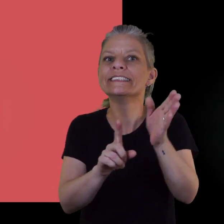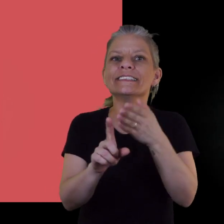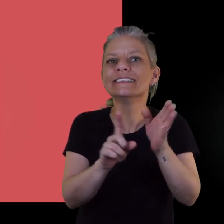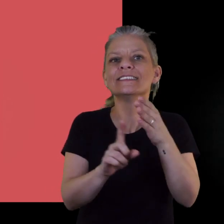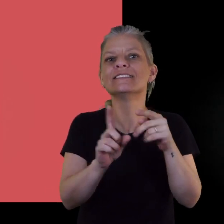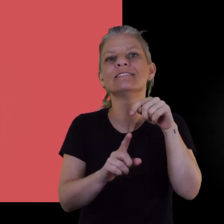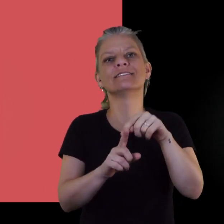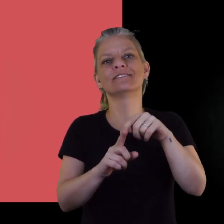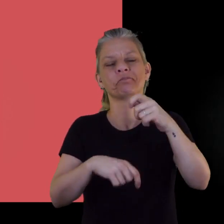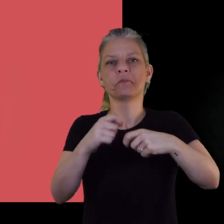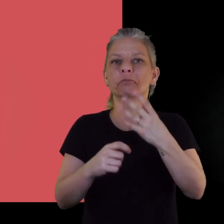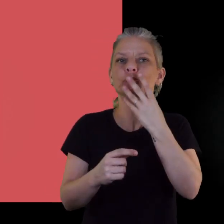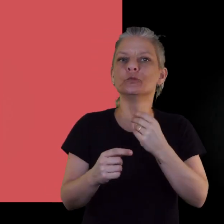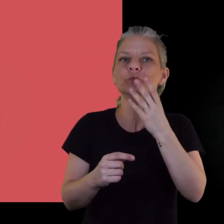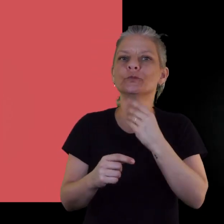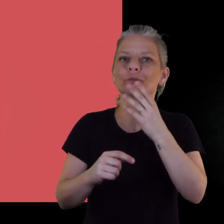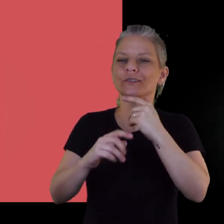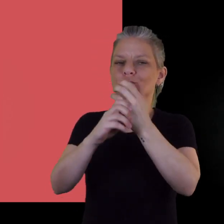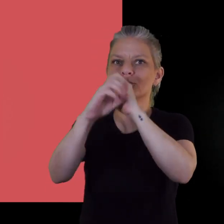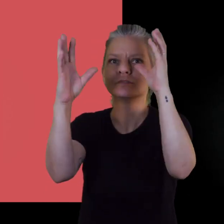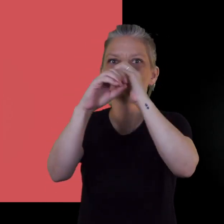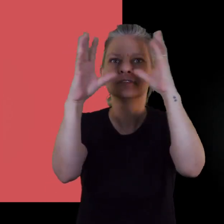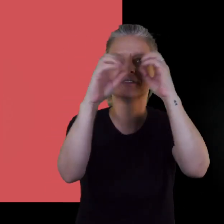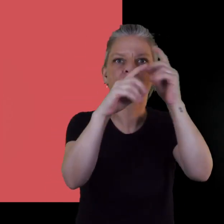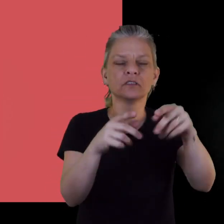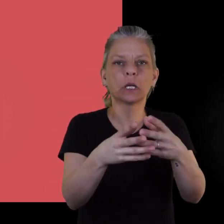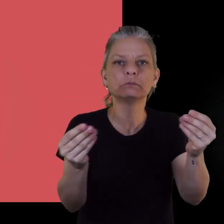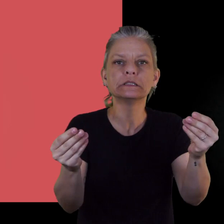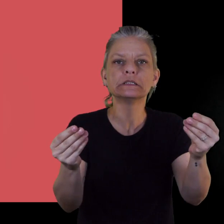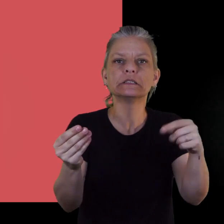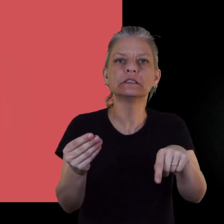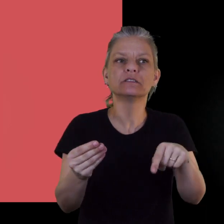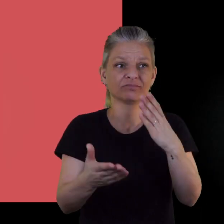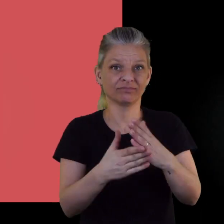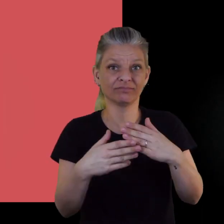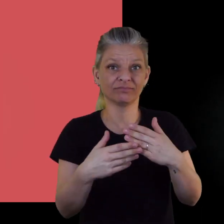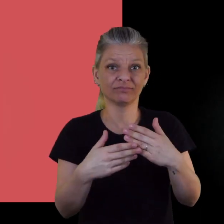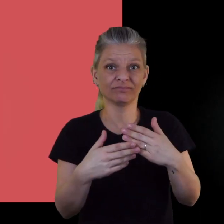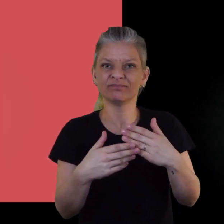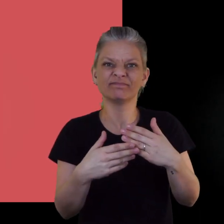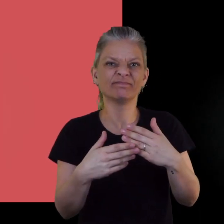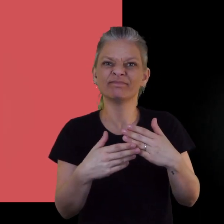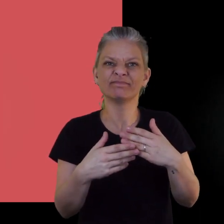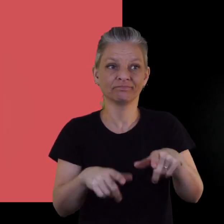to unraveling. An empty train ain't the coolest mind palace, but it's mine and I'm glad that I have